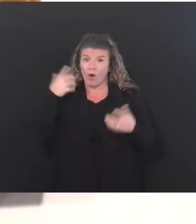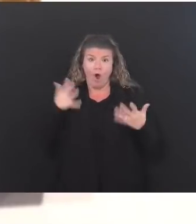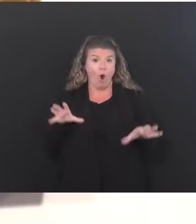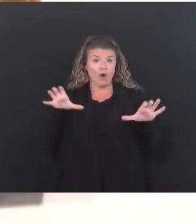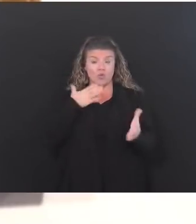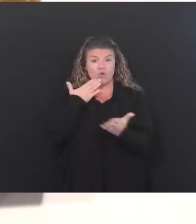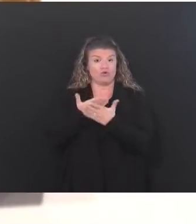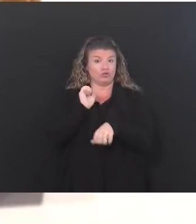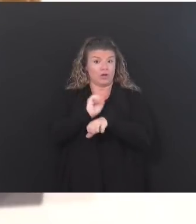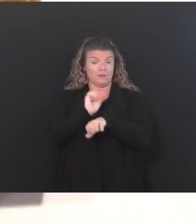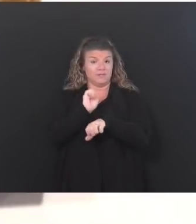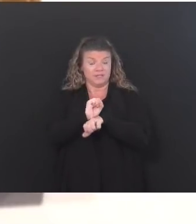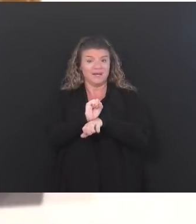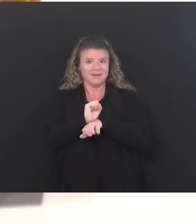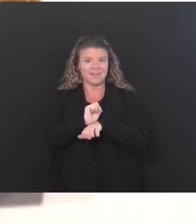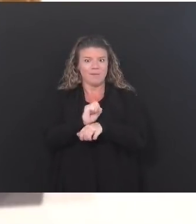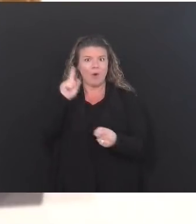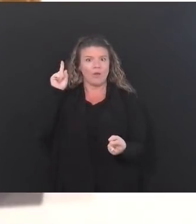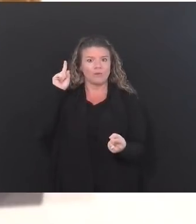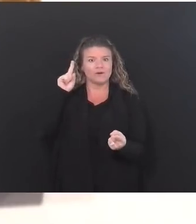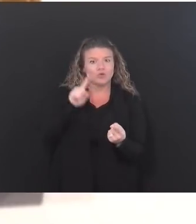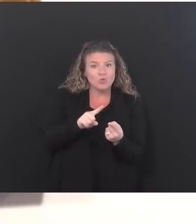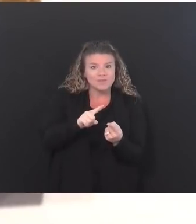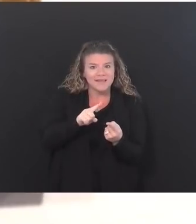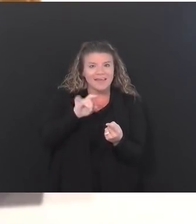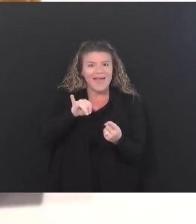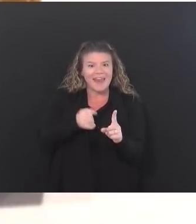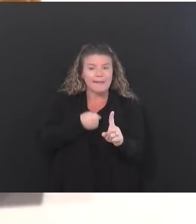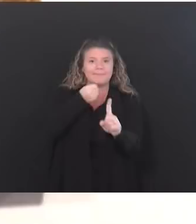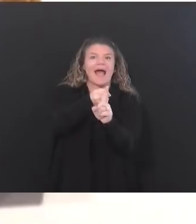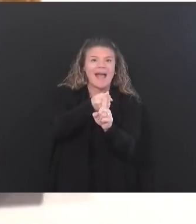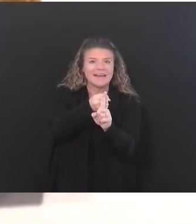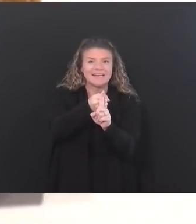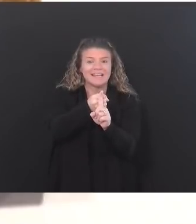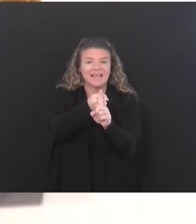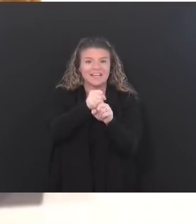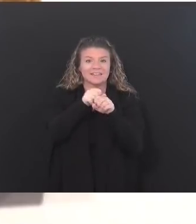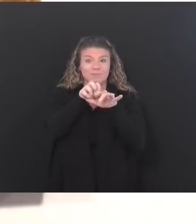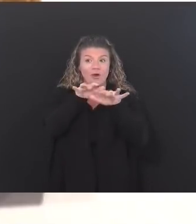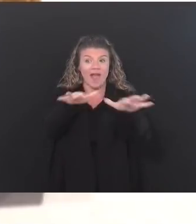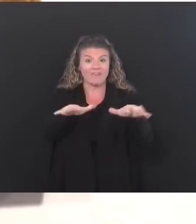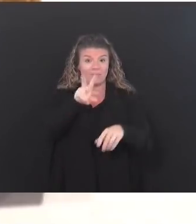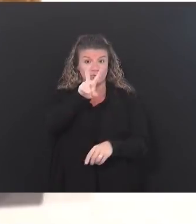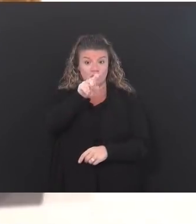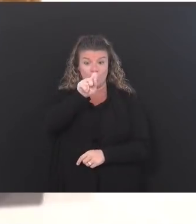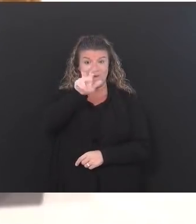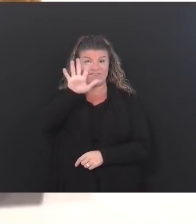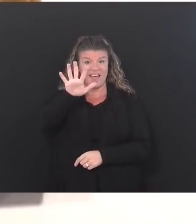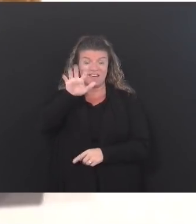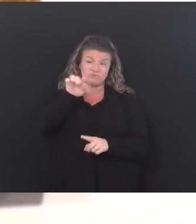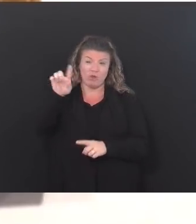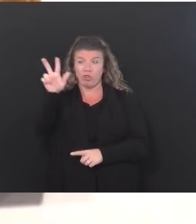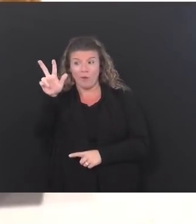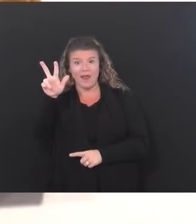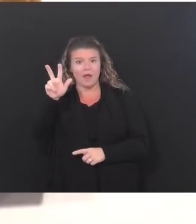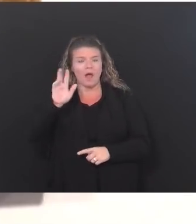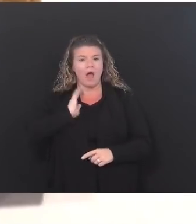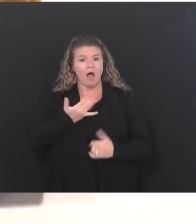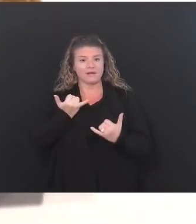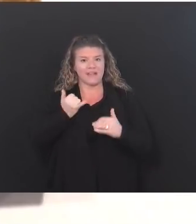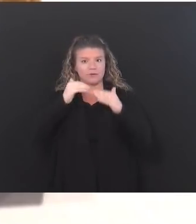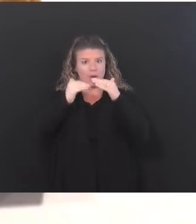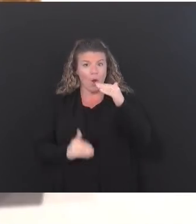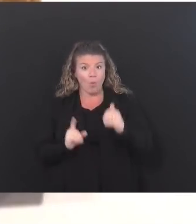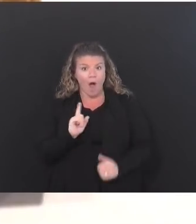by reducing that infectivity ratio from 2.5 to 3 down below 1, which is what